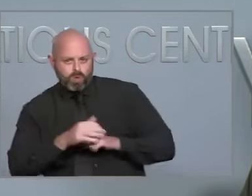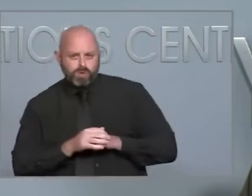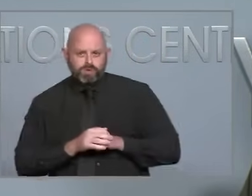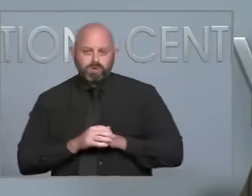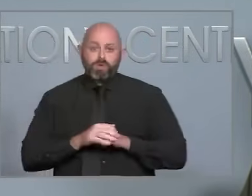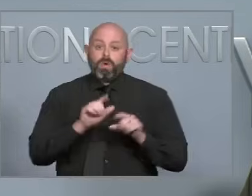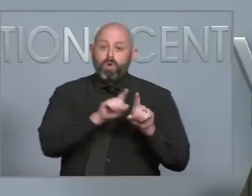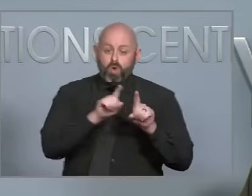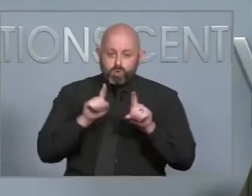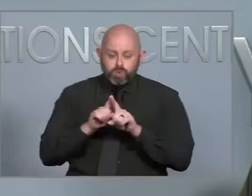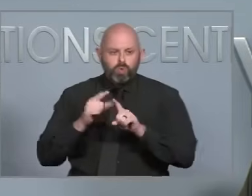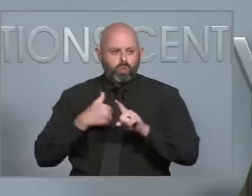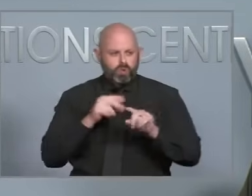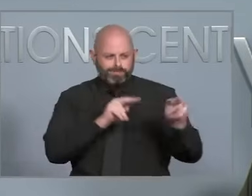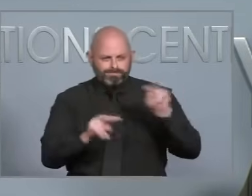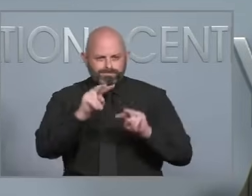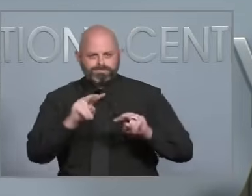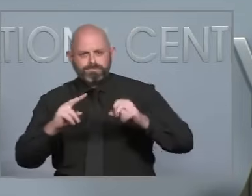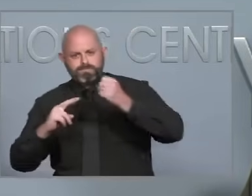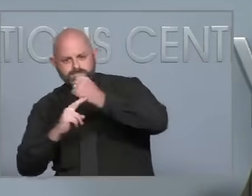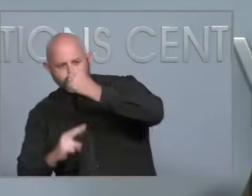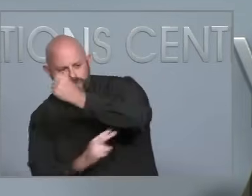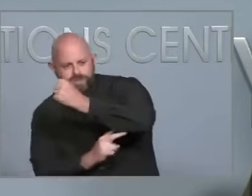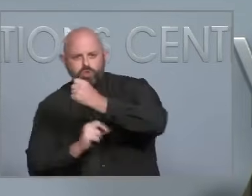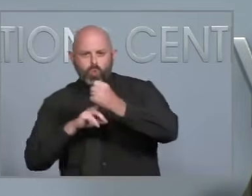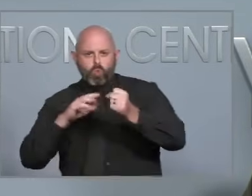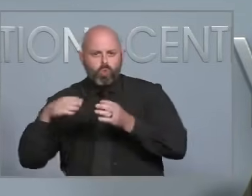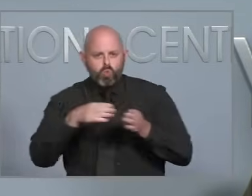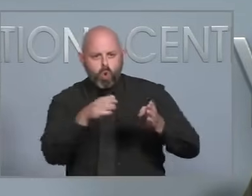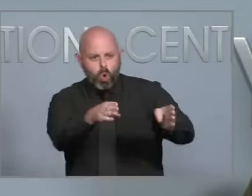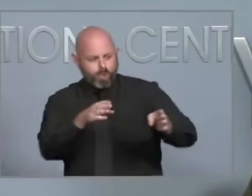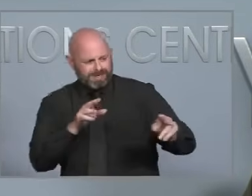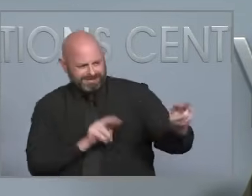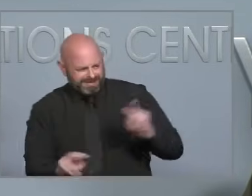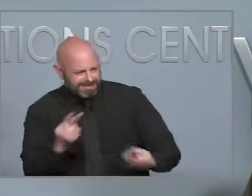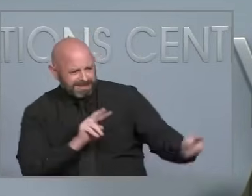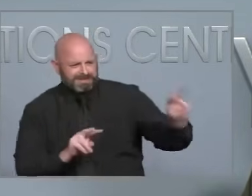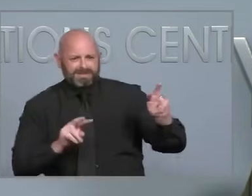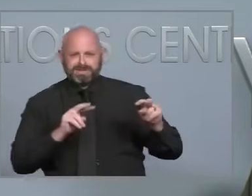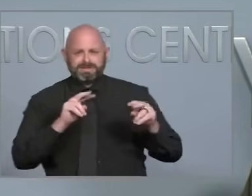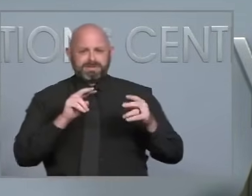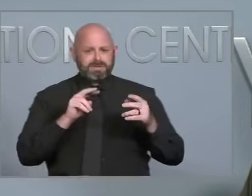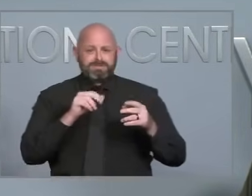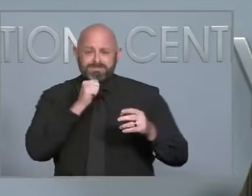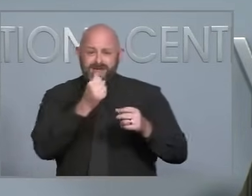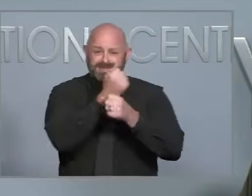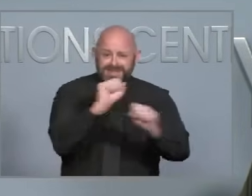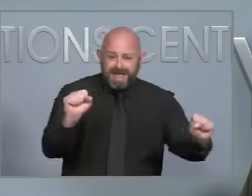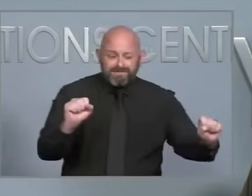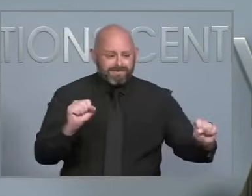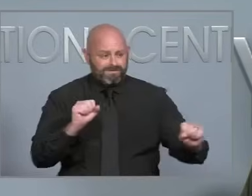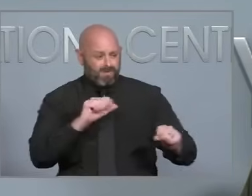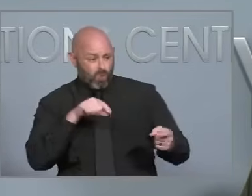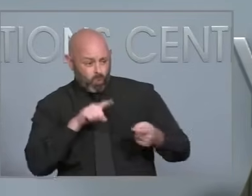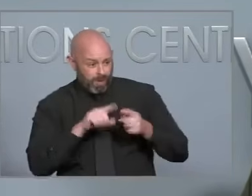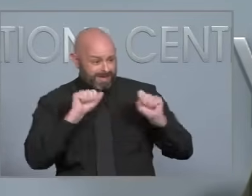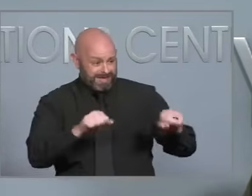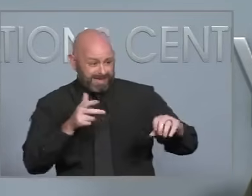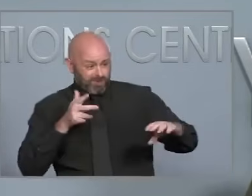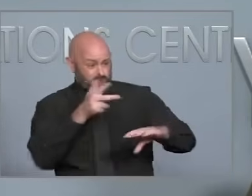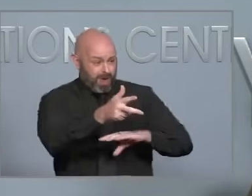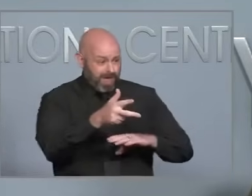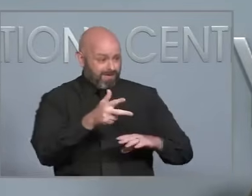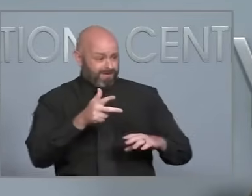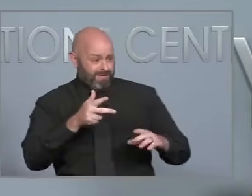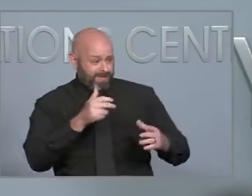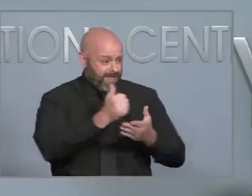look at either through state assistance or through some of our private sector partners the ability to, when safely, to move some